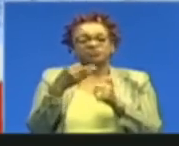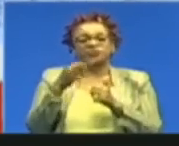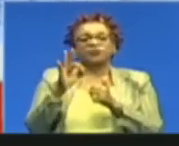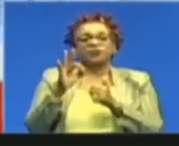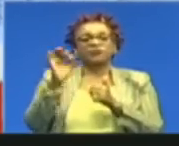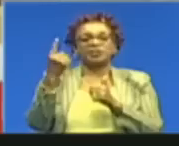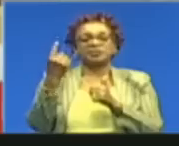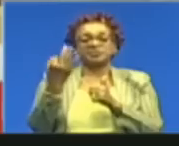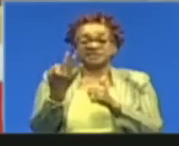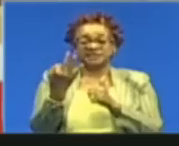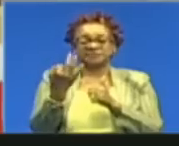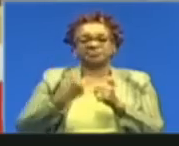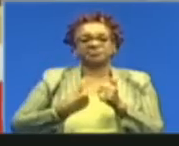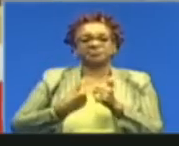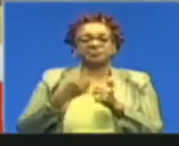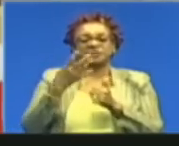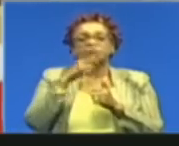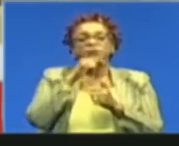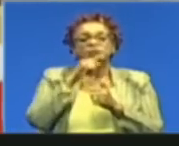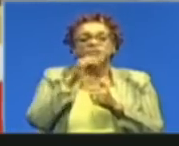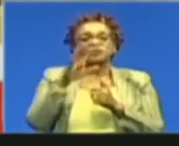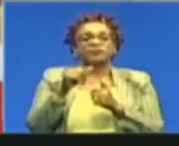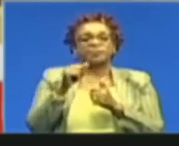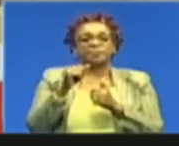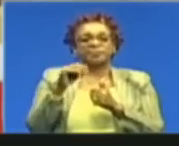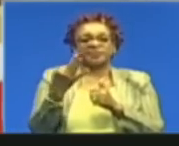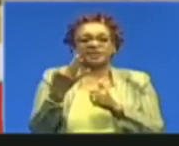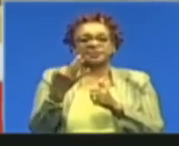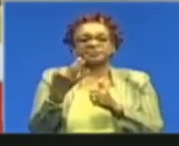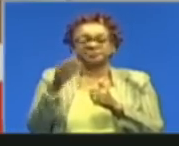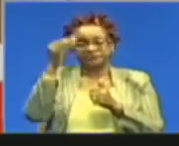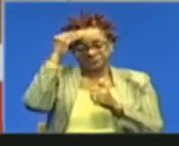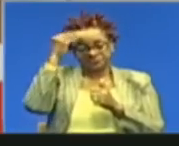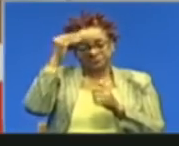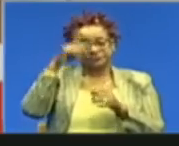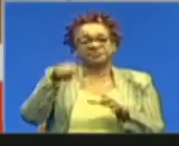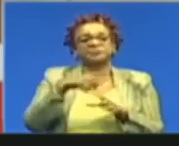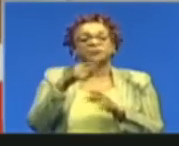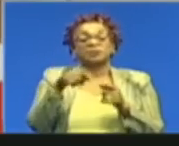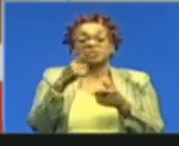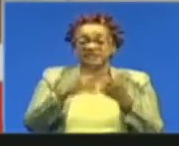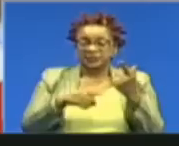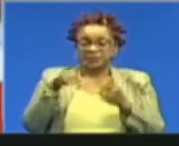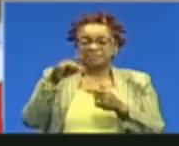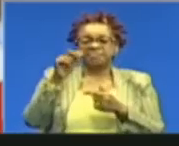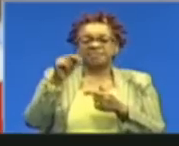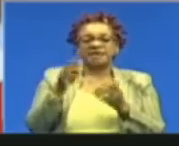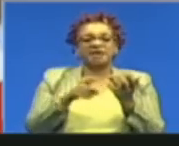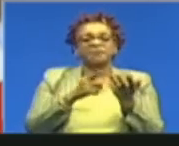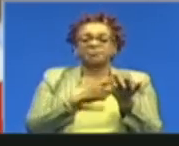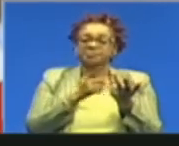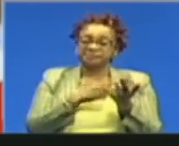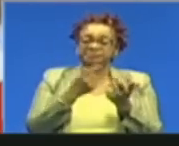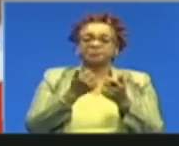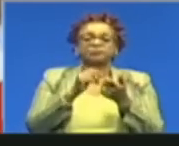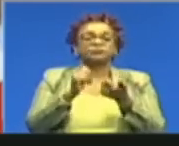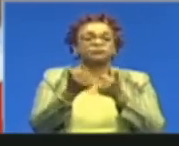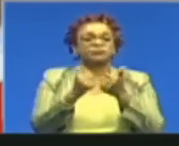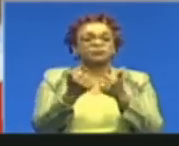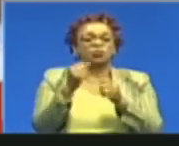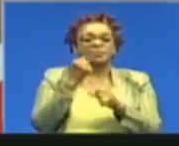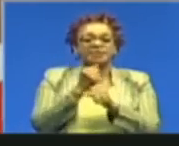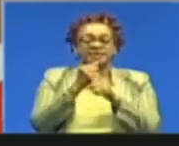three girls and boys from the third qualification round. This year's Pan-African Mathematical Olympiad will be held right